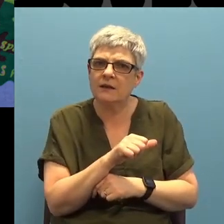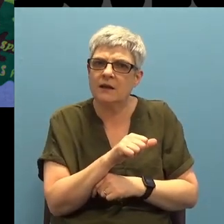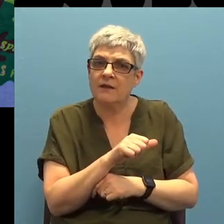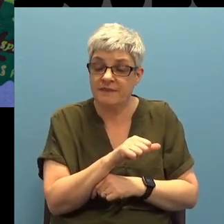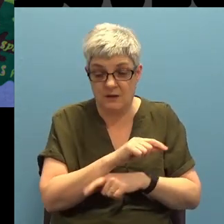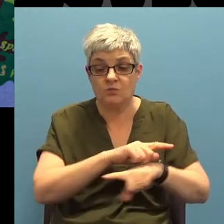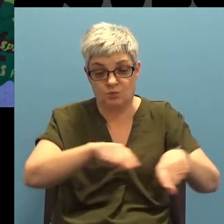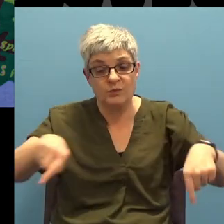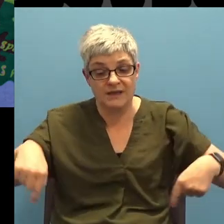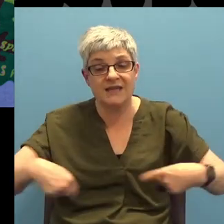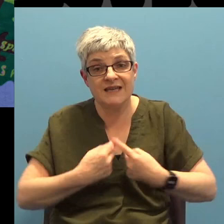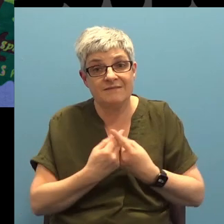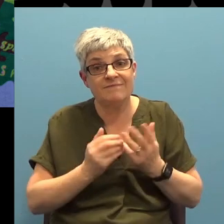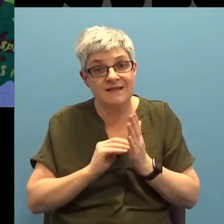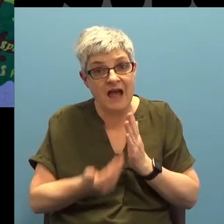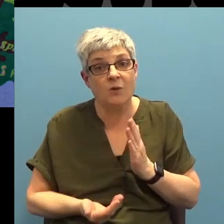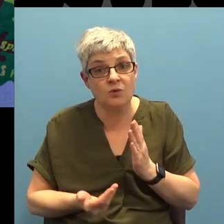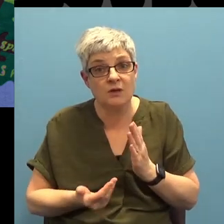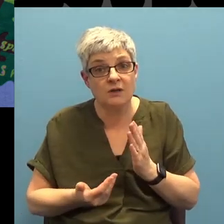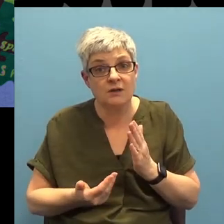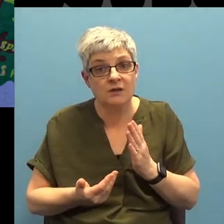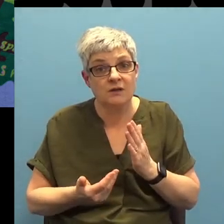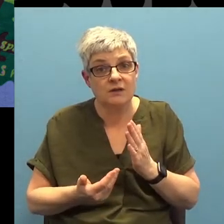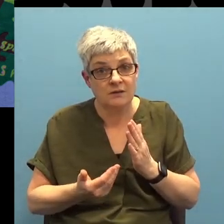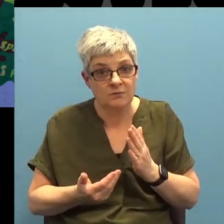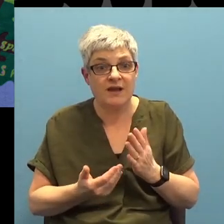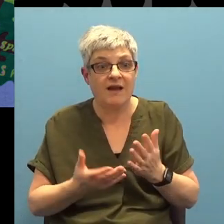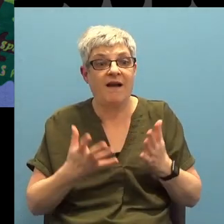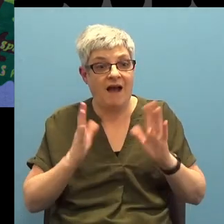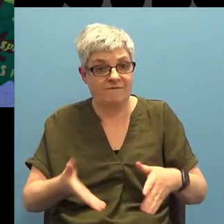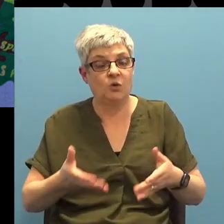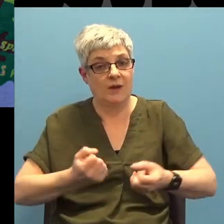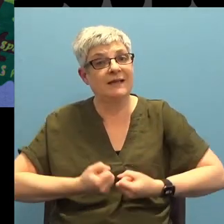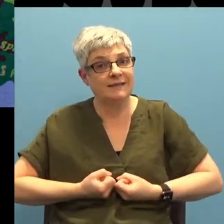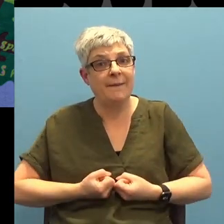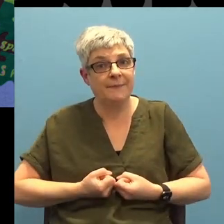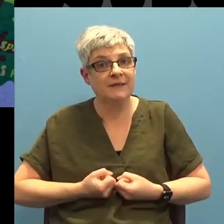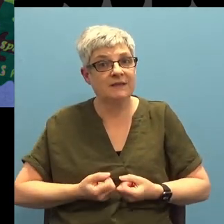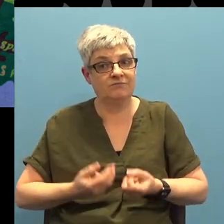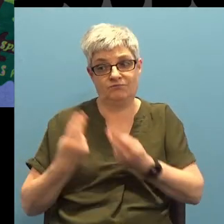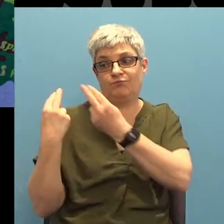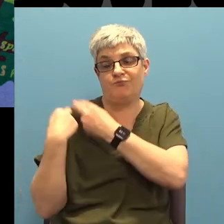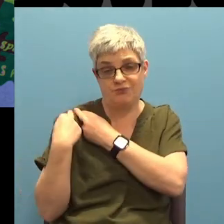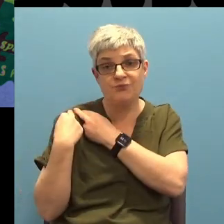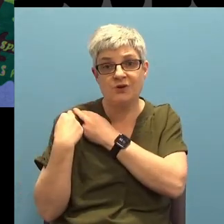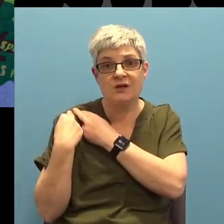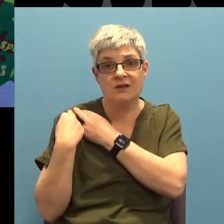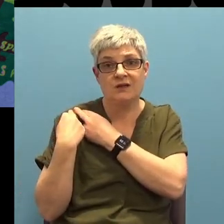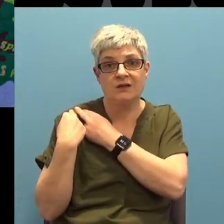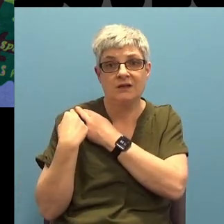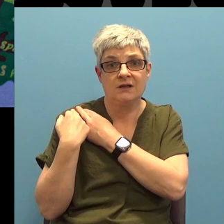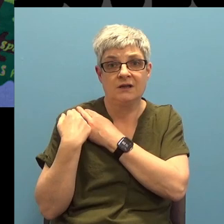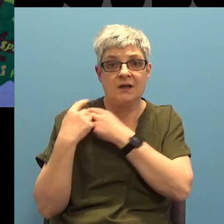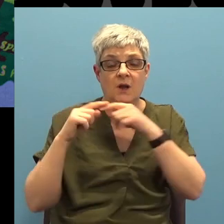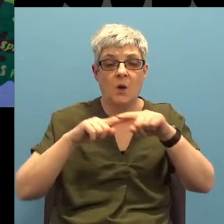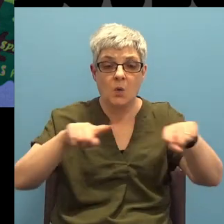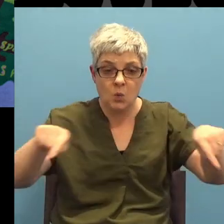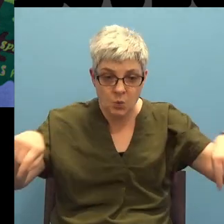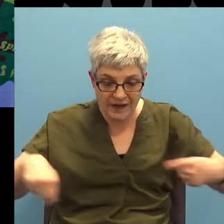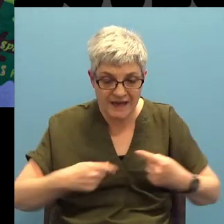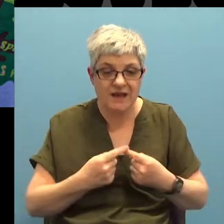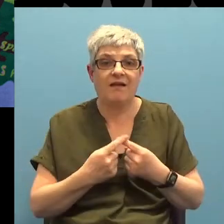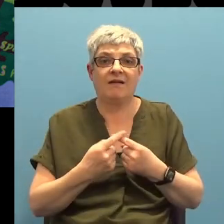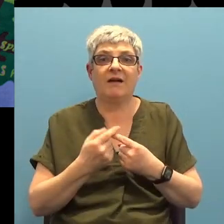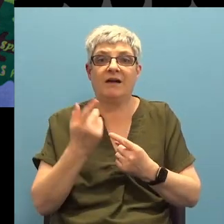body, now the buck stops with us. We are his hands and